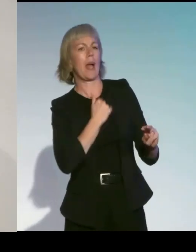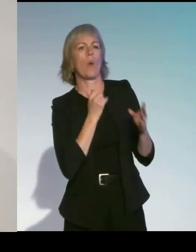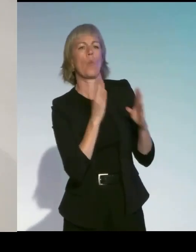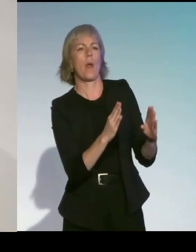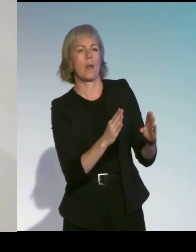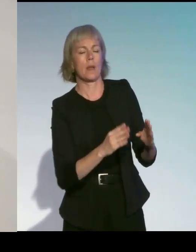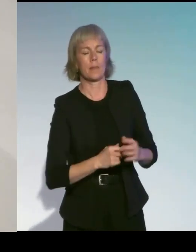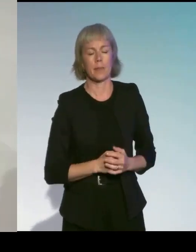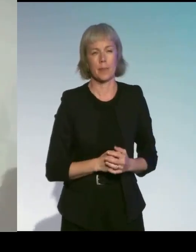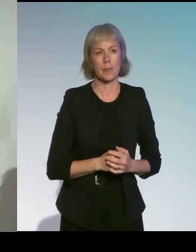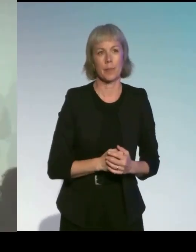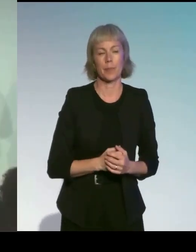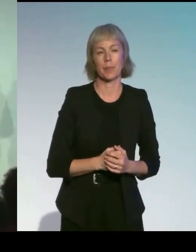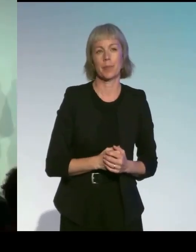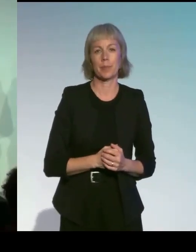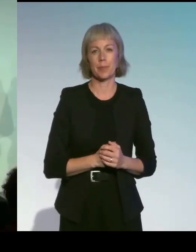get what you...